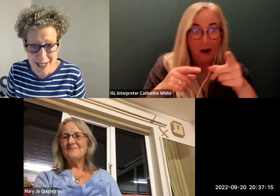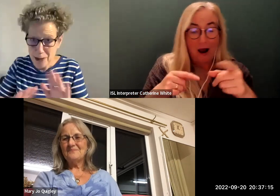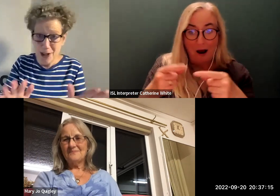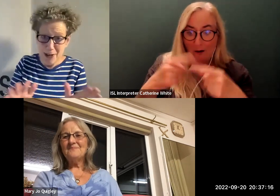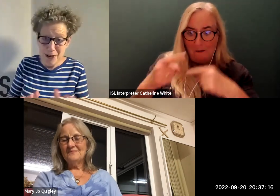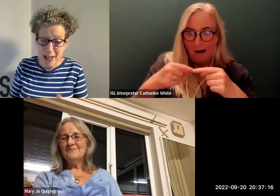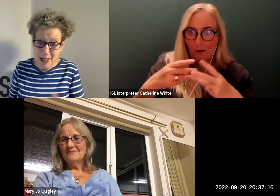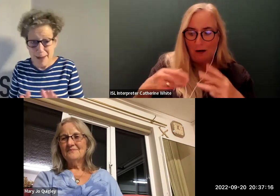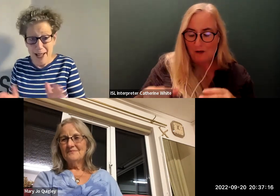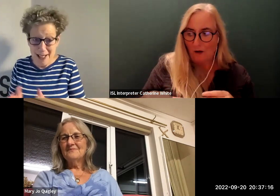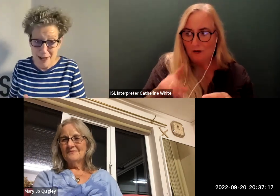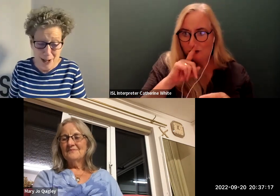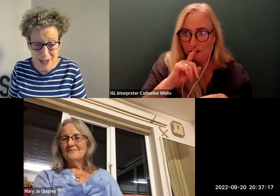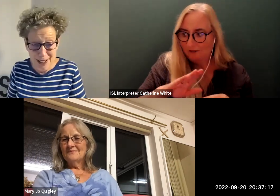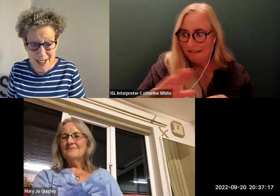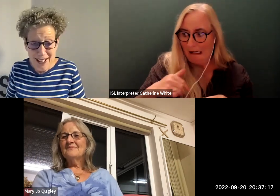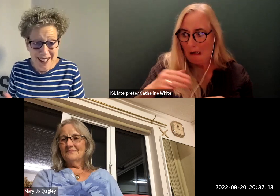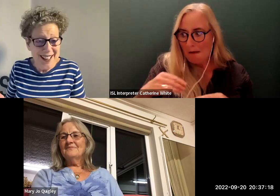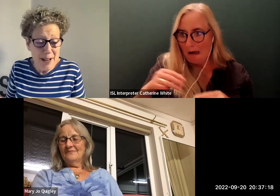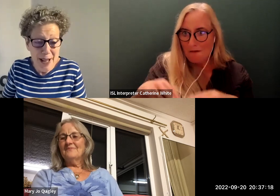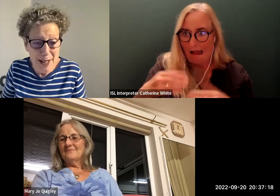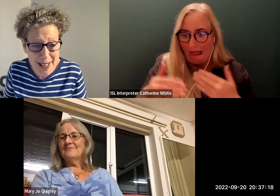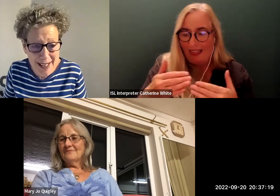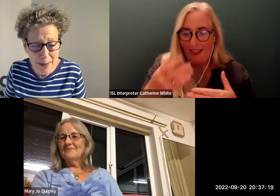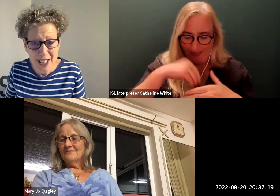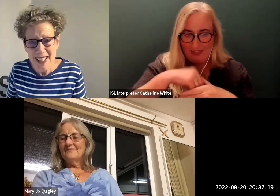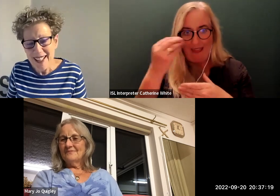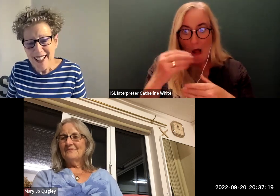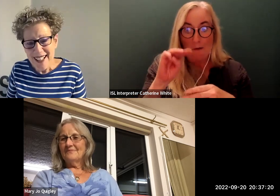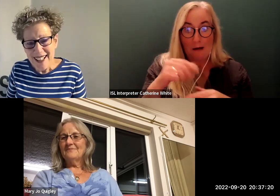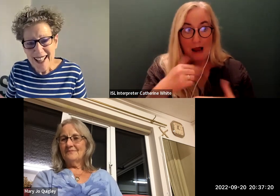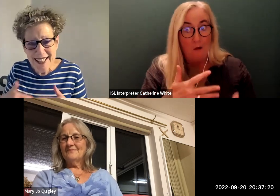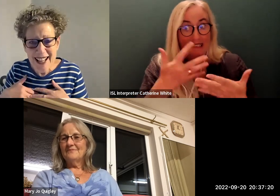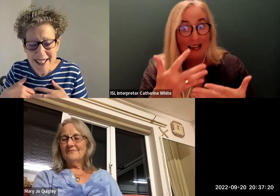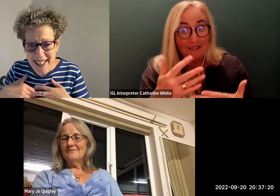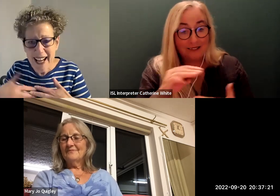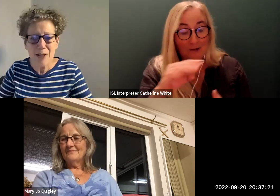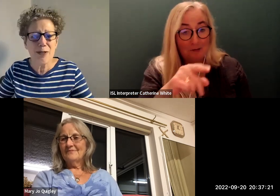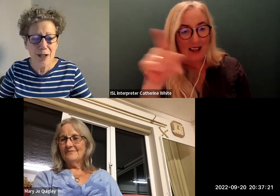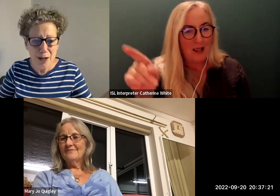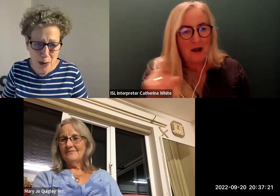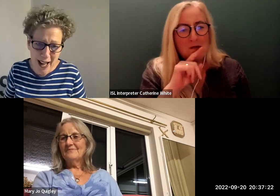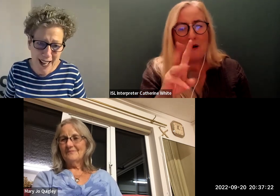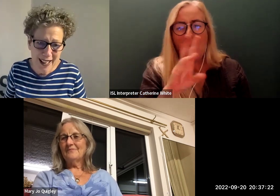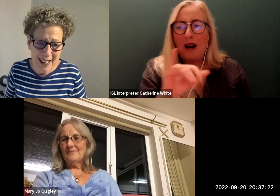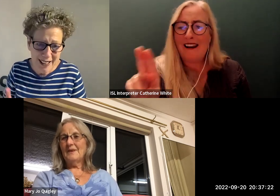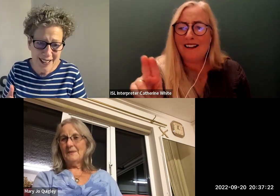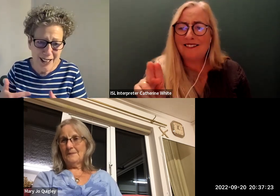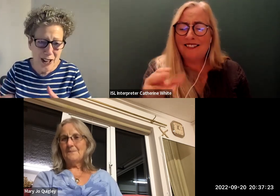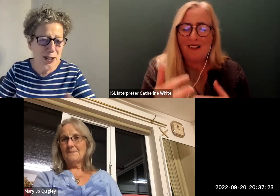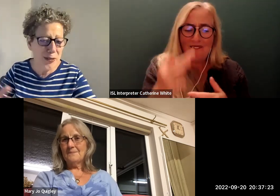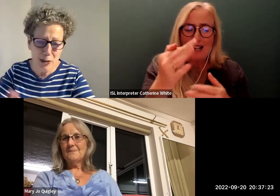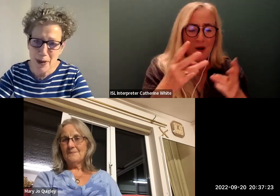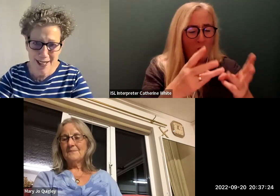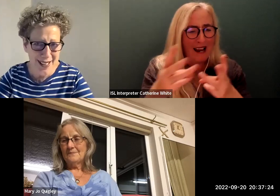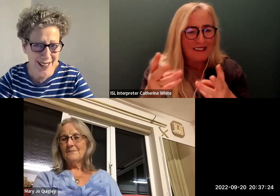us. It's, oh, don't go there because I might get it wrong and I might upset somebody. Mm-hmm. Mm-hmm. Let's get out of our own way and Yeah.